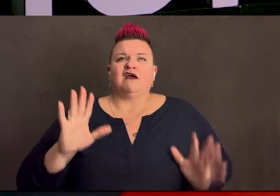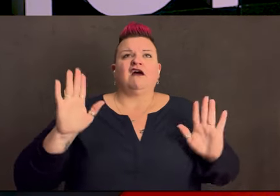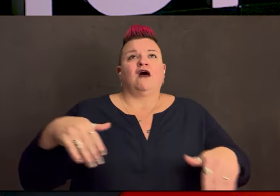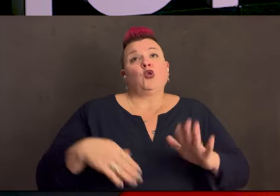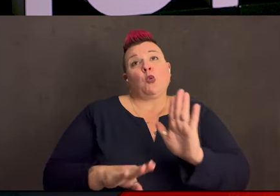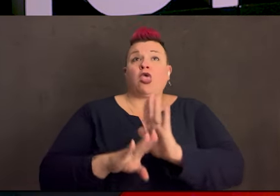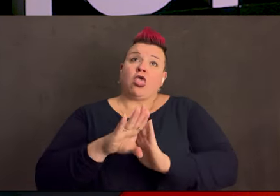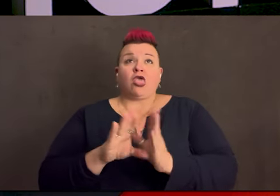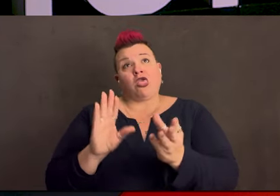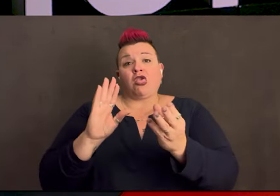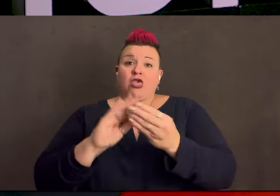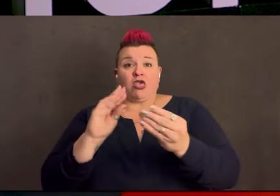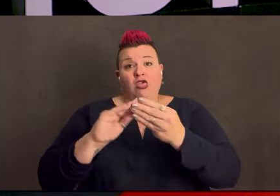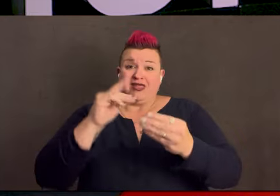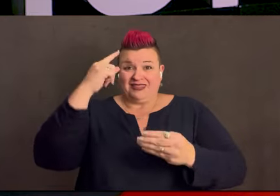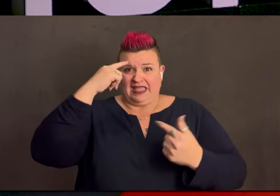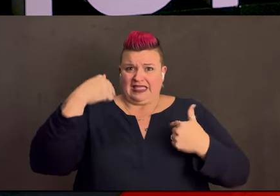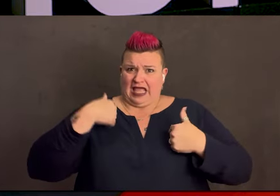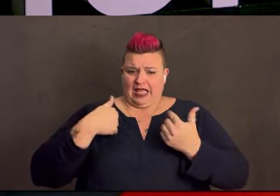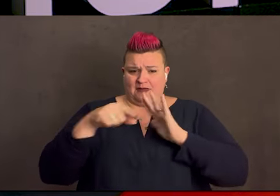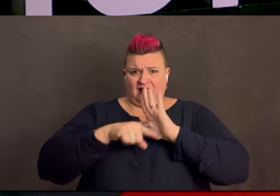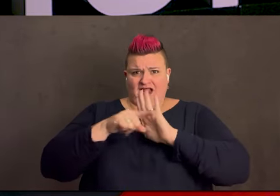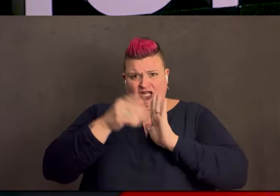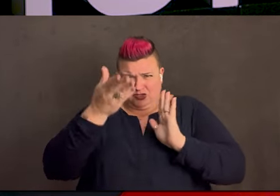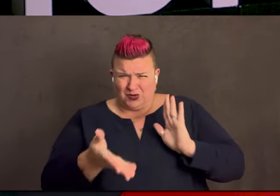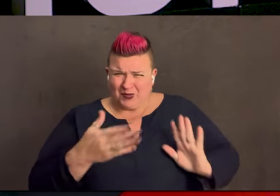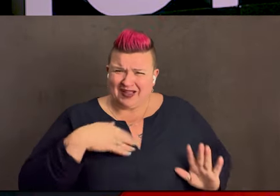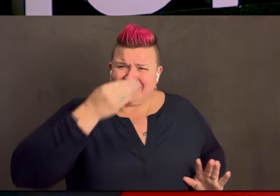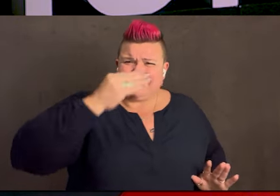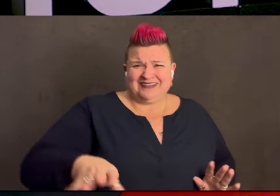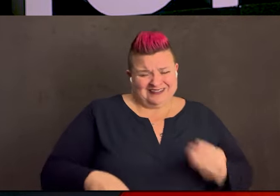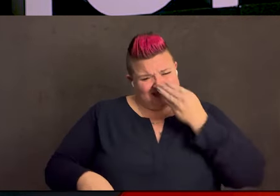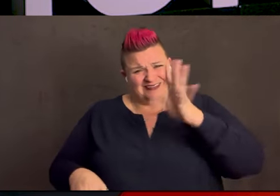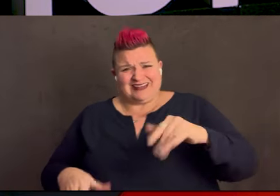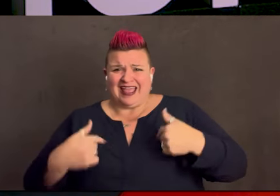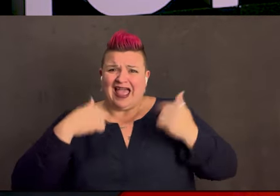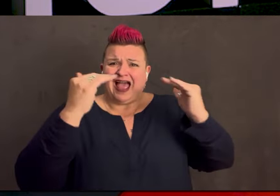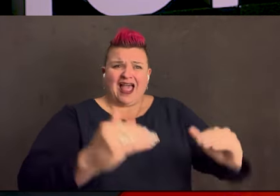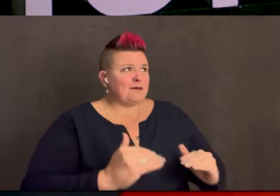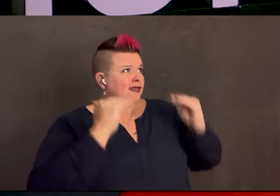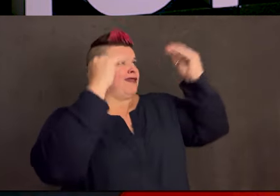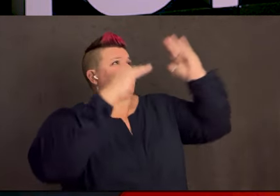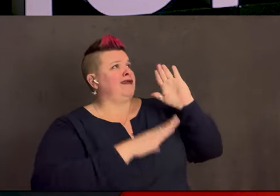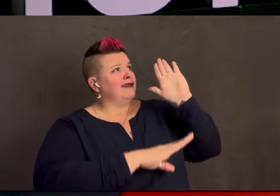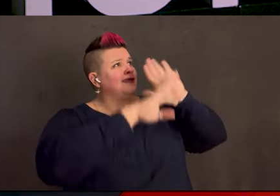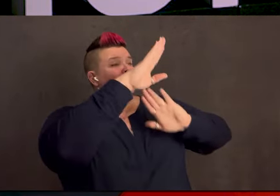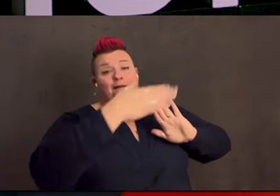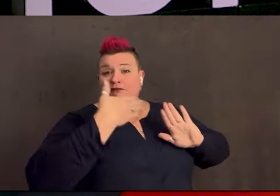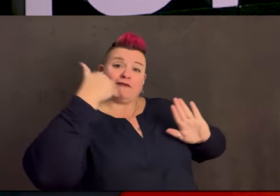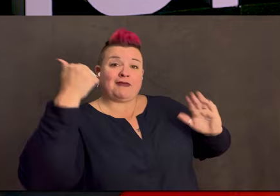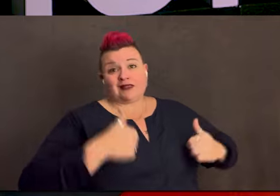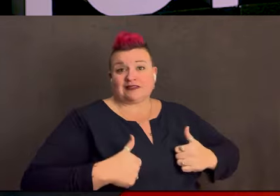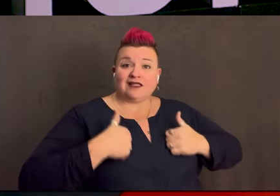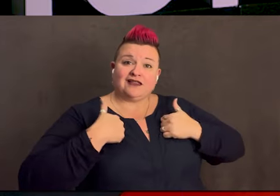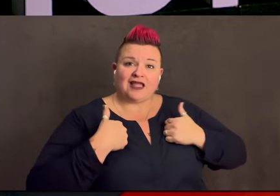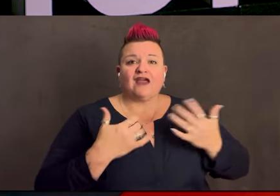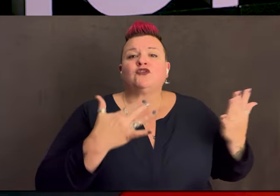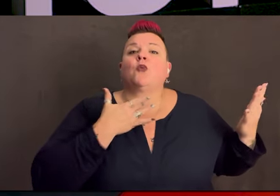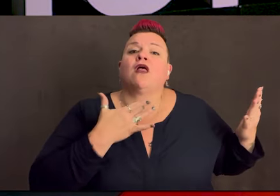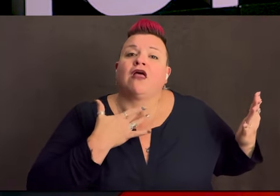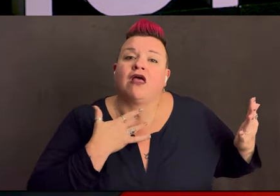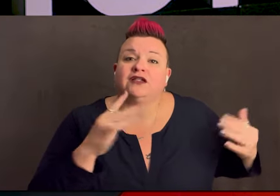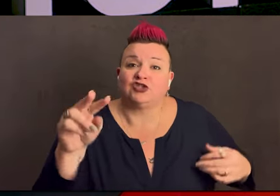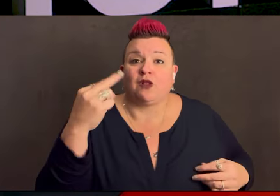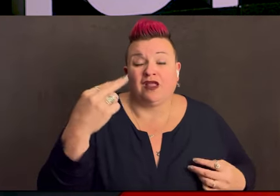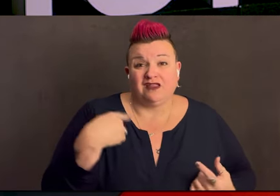note, peak flow. Think I'm out here blowing you up. I'm on that next rise, best life out here showing